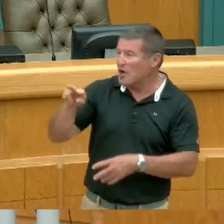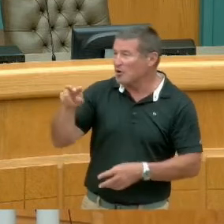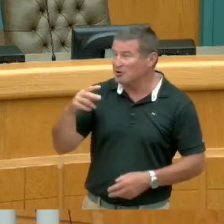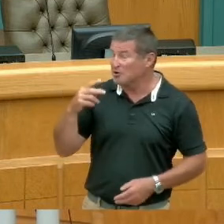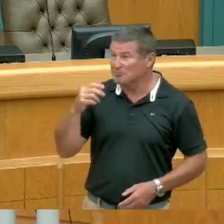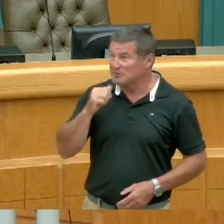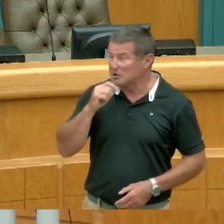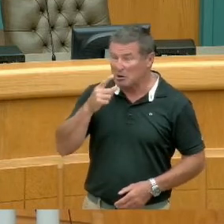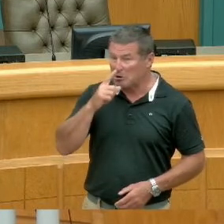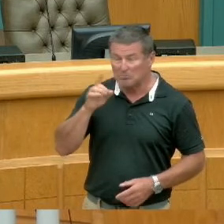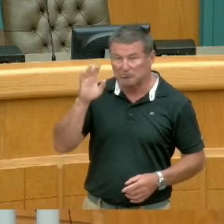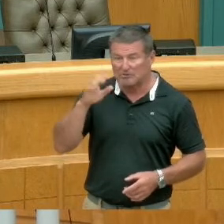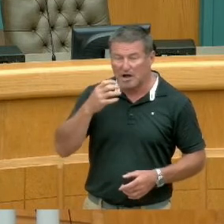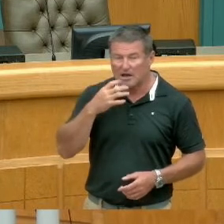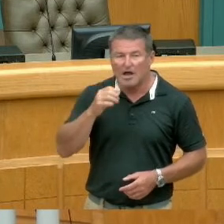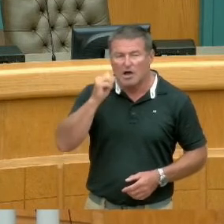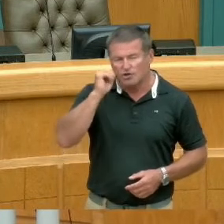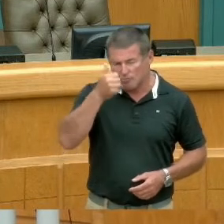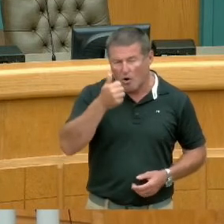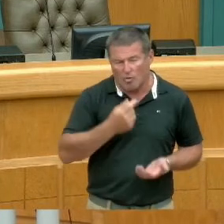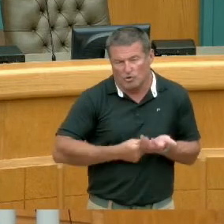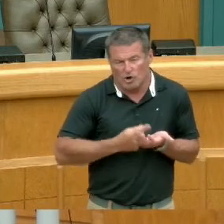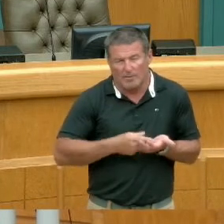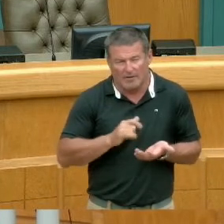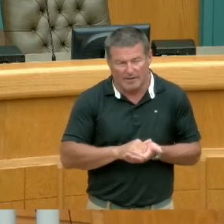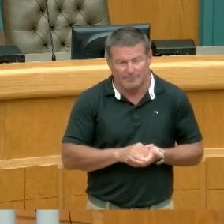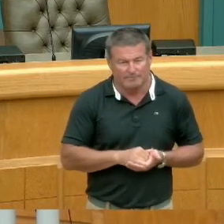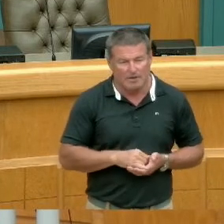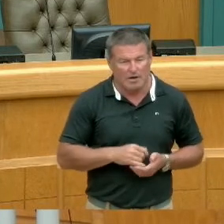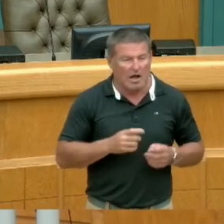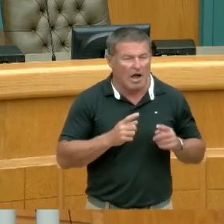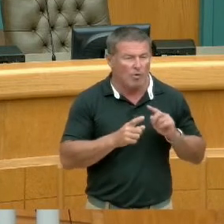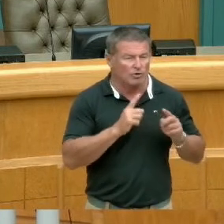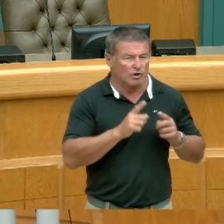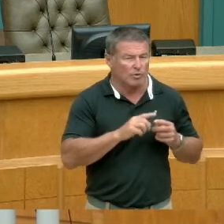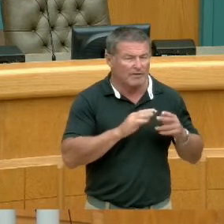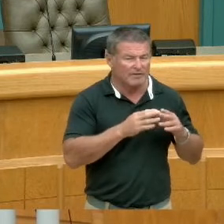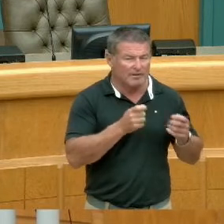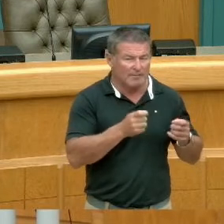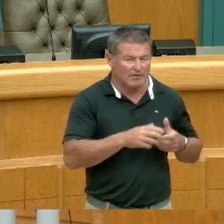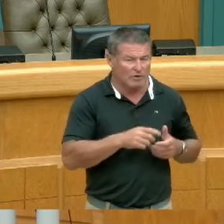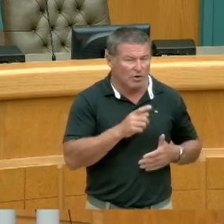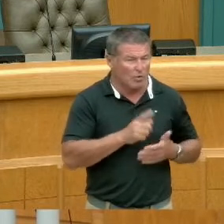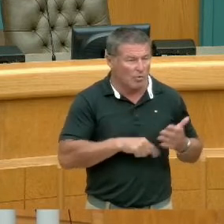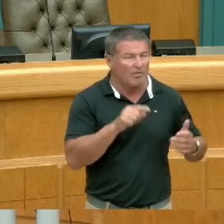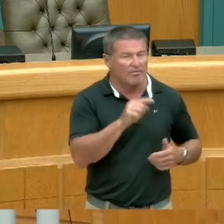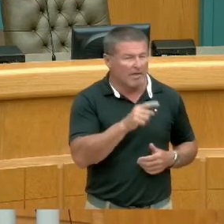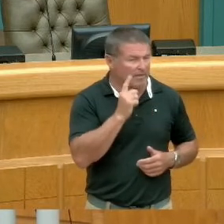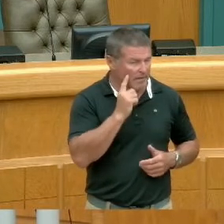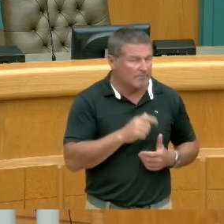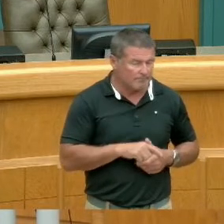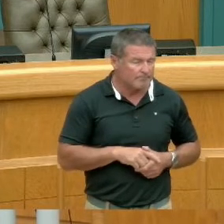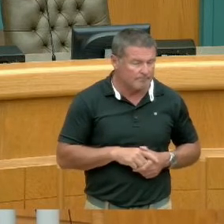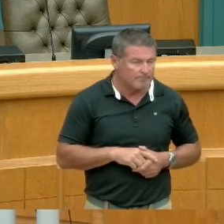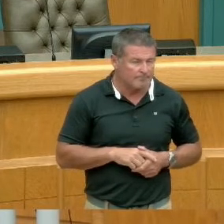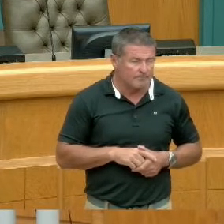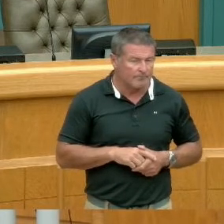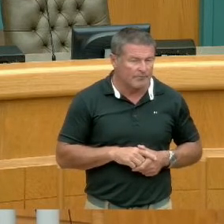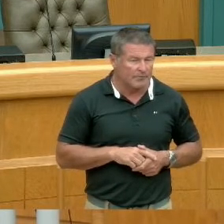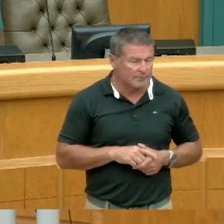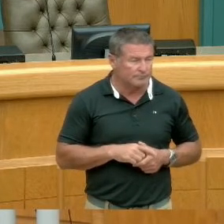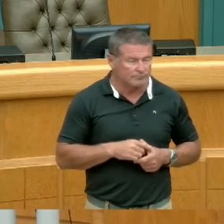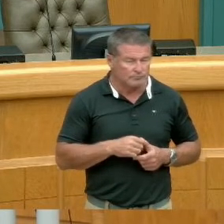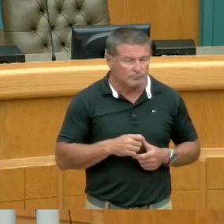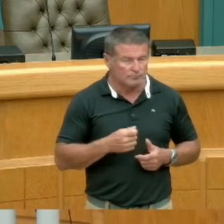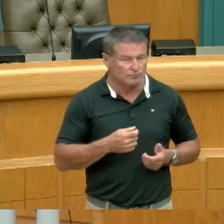have to address that starting tomorrow. My assistant city manager that was here has stepped out, I think. And we'll let us look